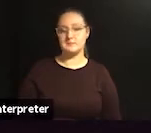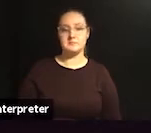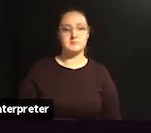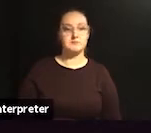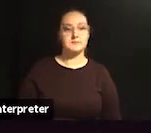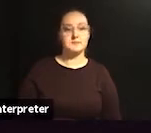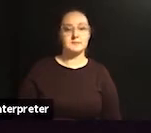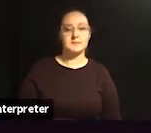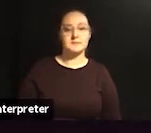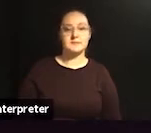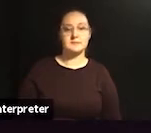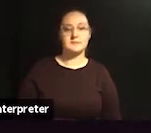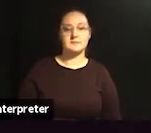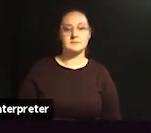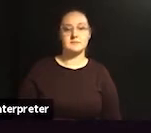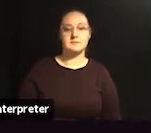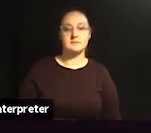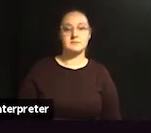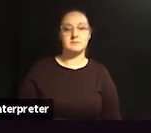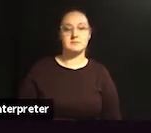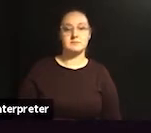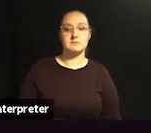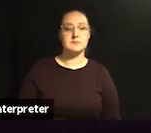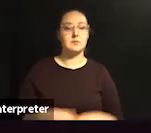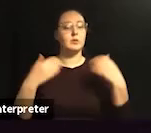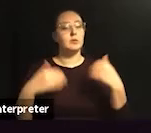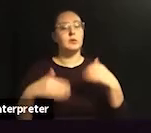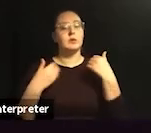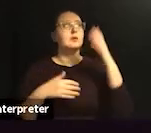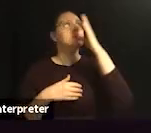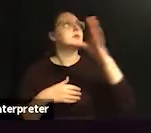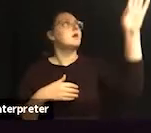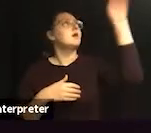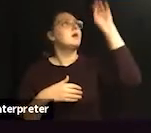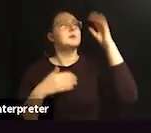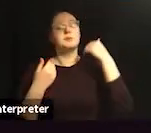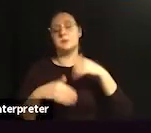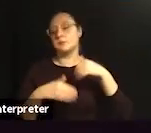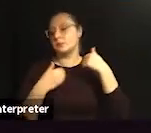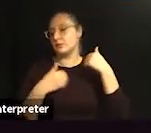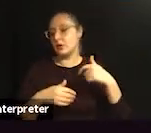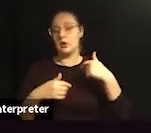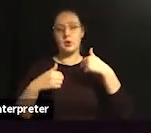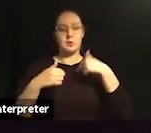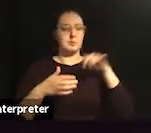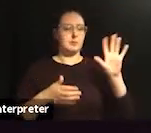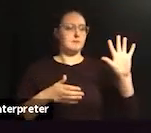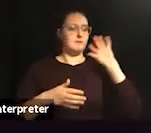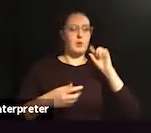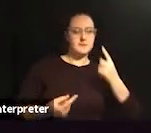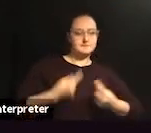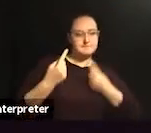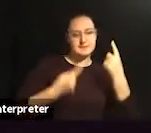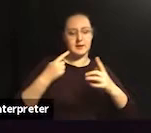Almighty God, who through the water of baptism has raised us from sin into new life, and by the power